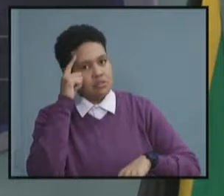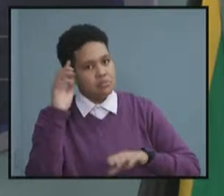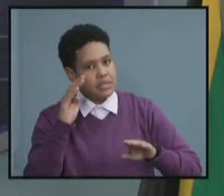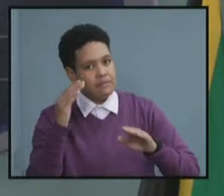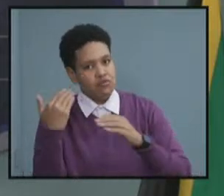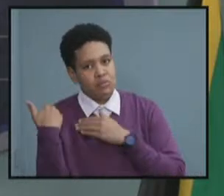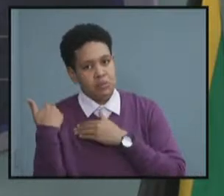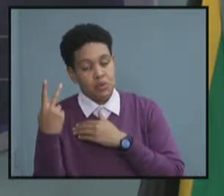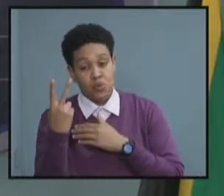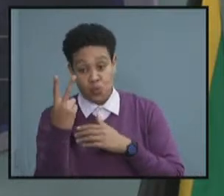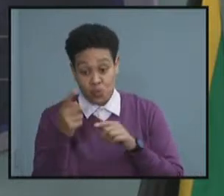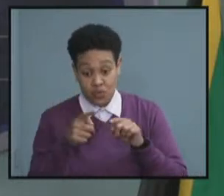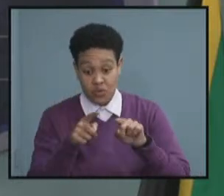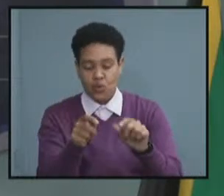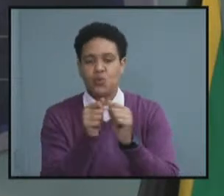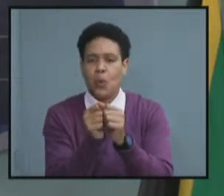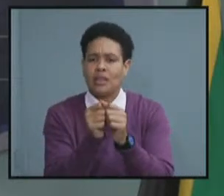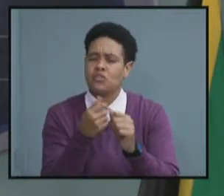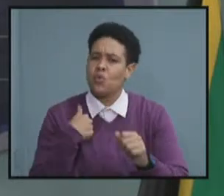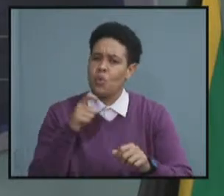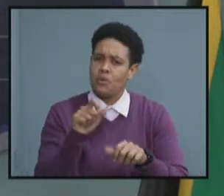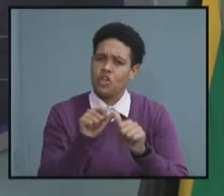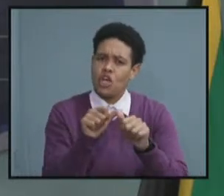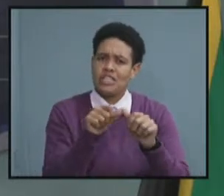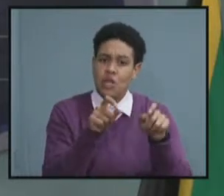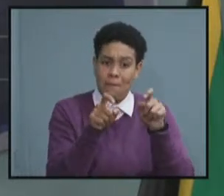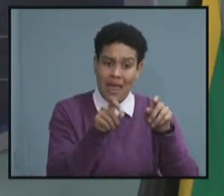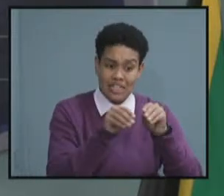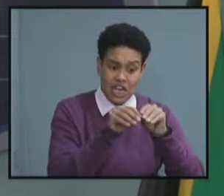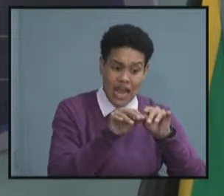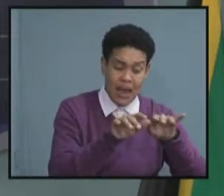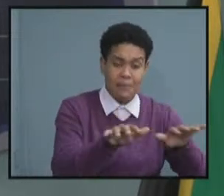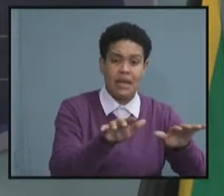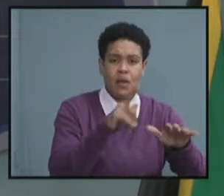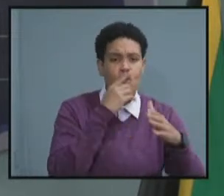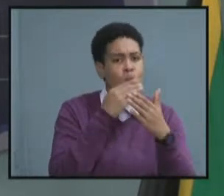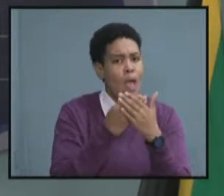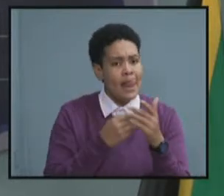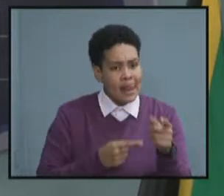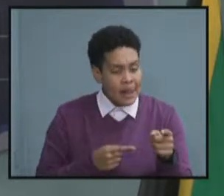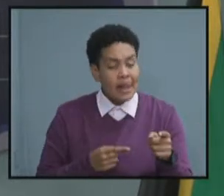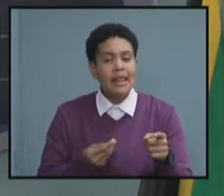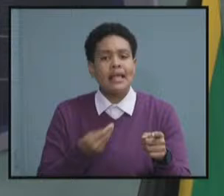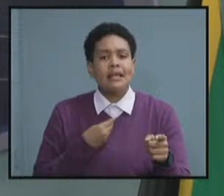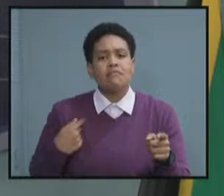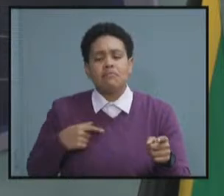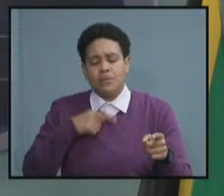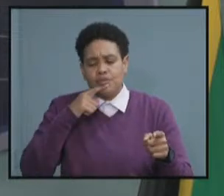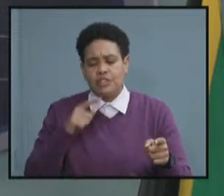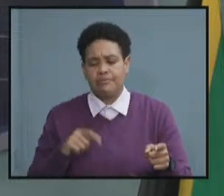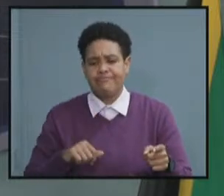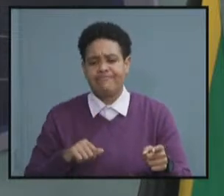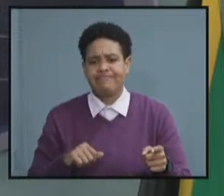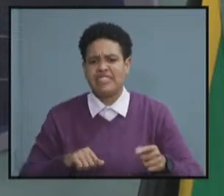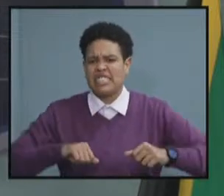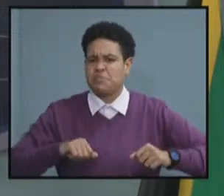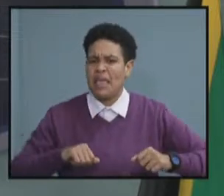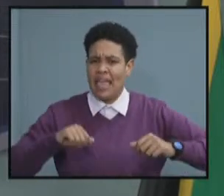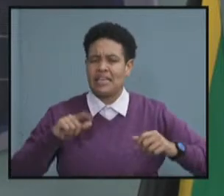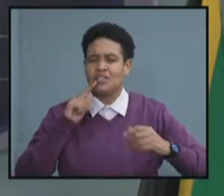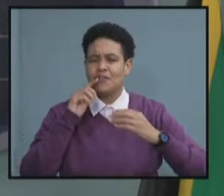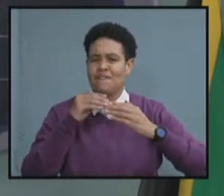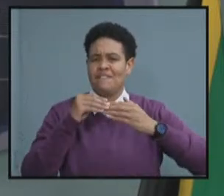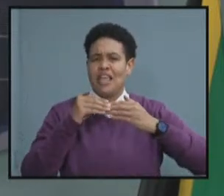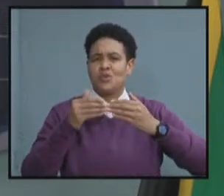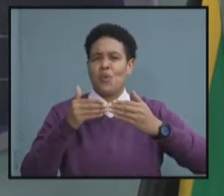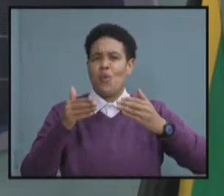work hand in hand. So let us continue to manage the epidemic well. That gives us space to open